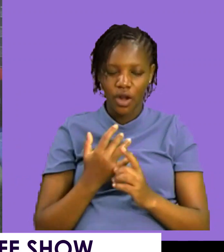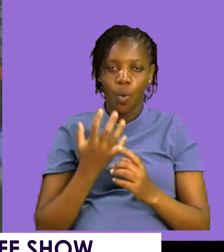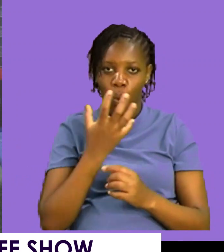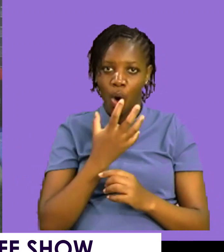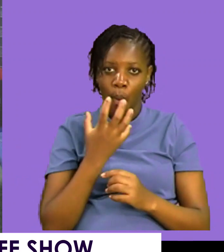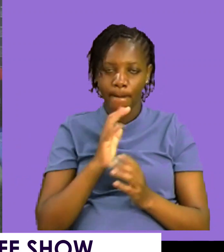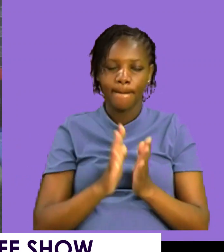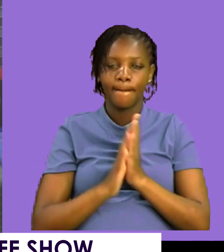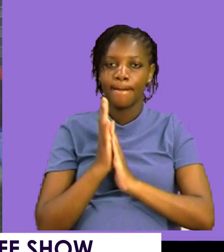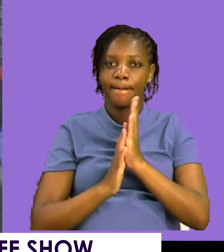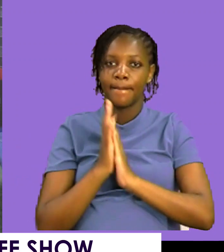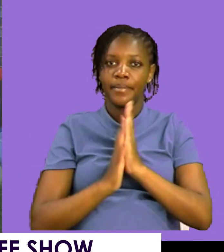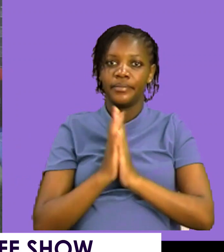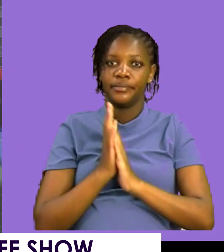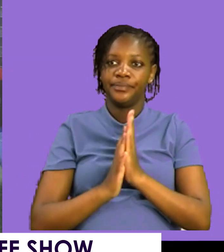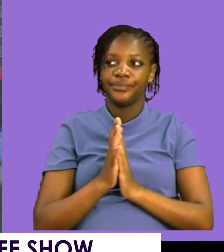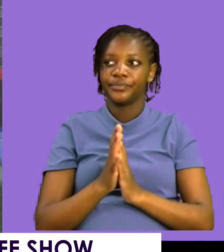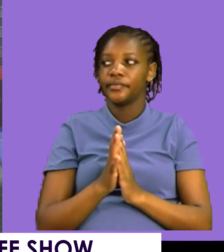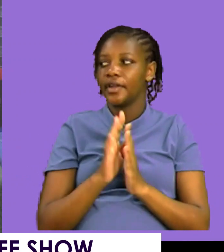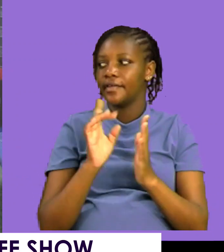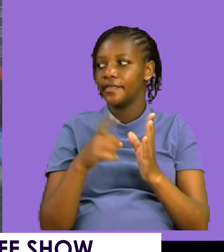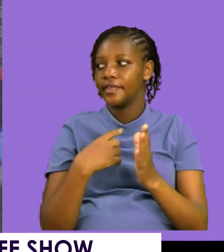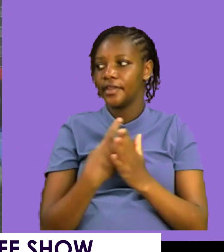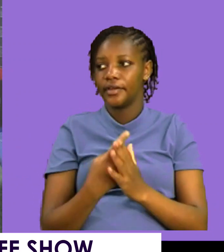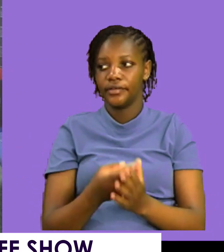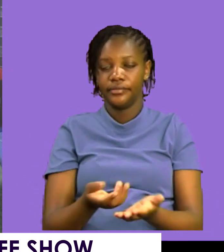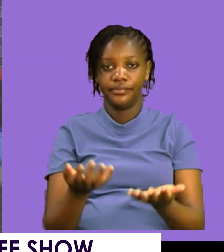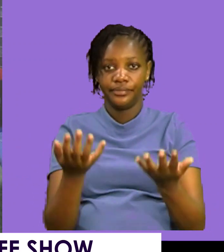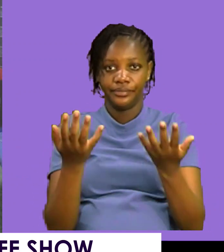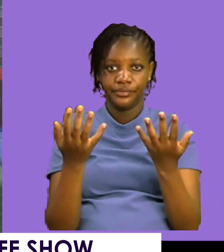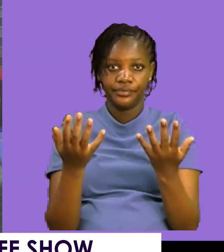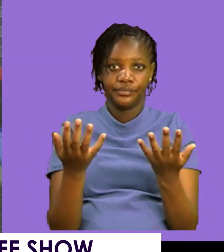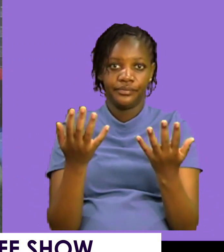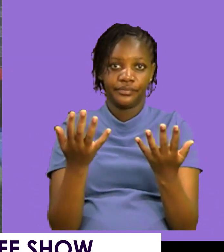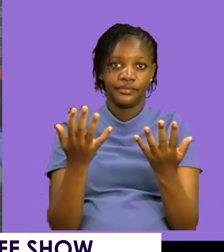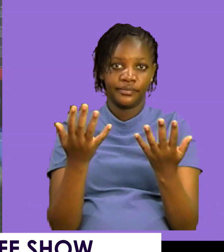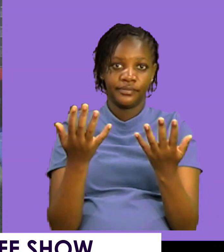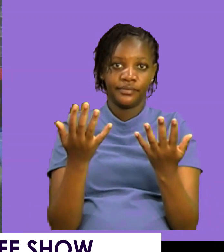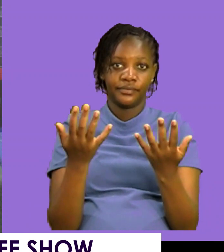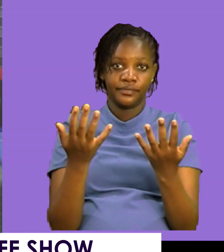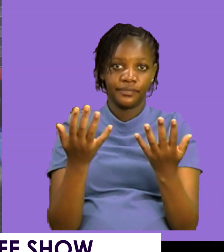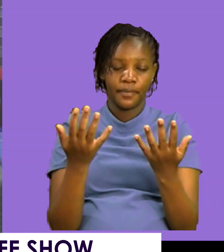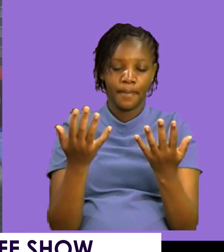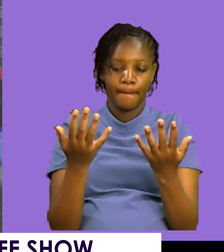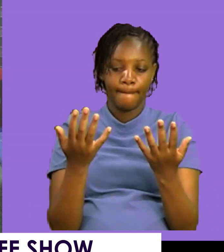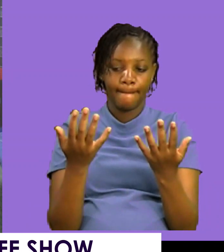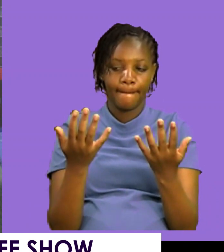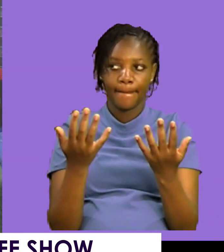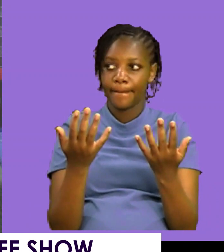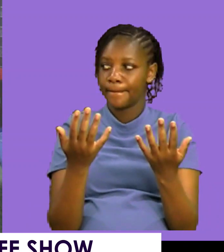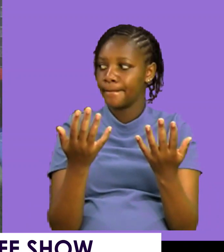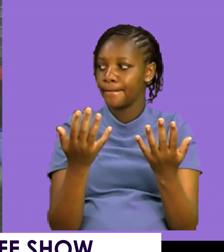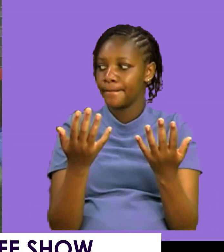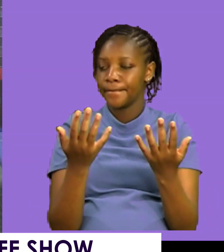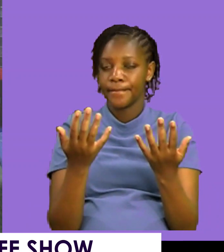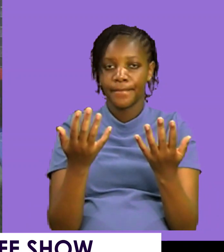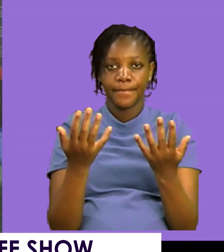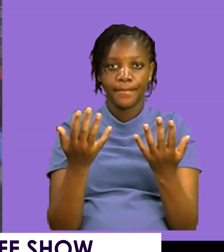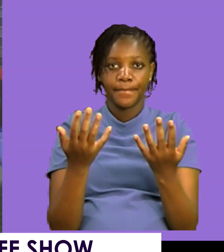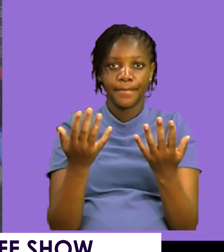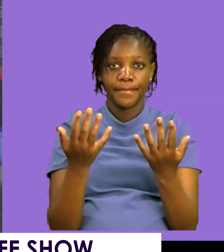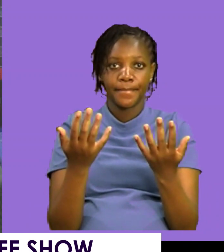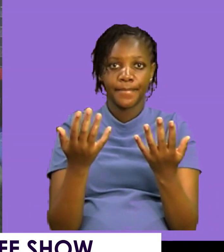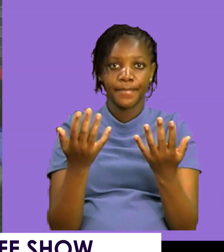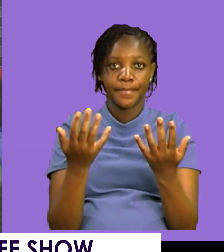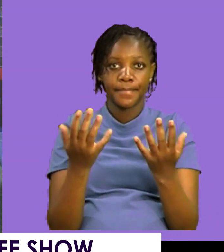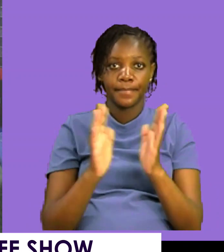feel the warmth? I want you to put your hands before your face. And I want you to, let me remove my shades.